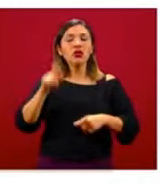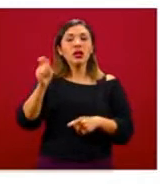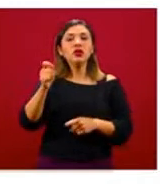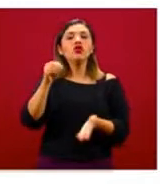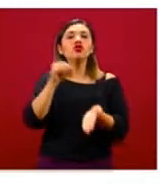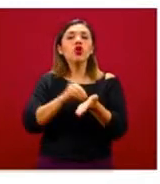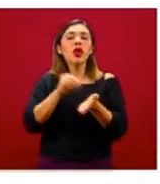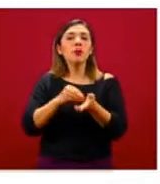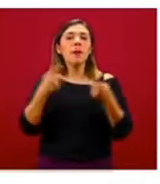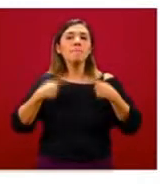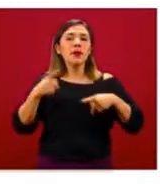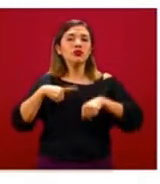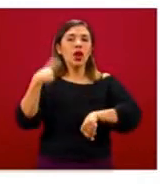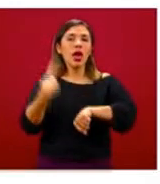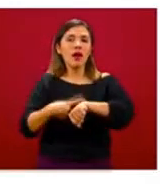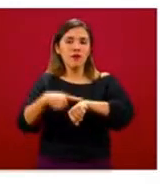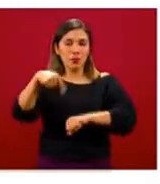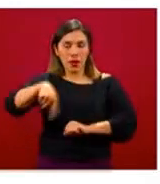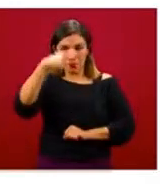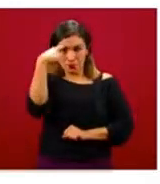18,377 people,